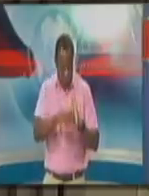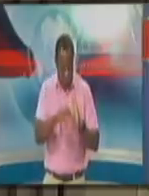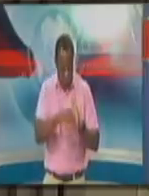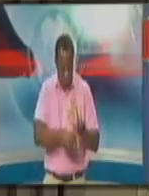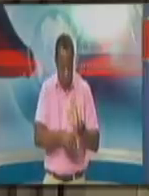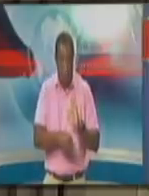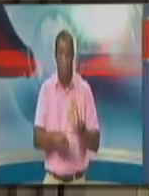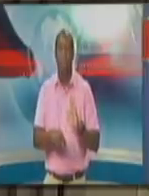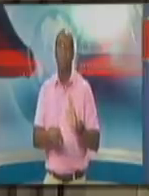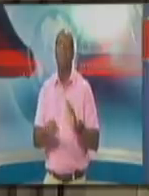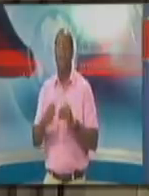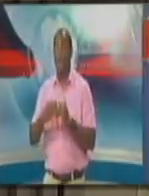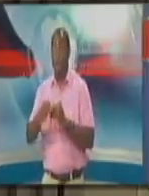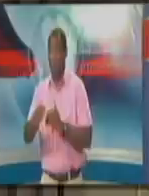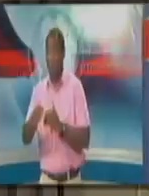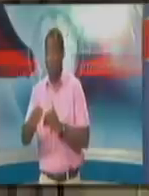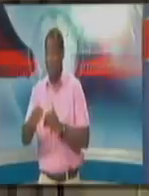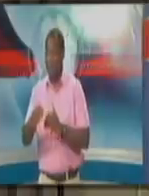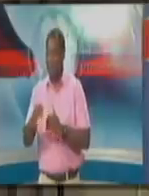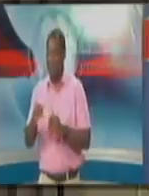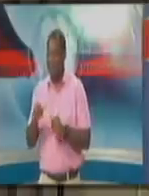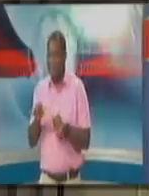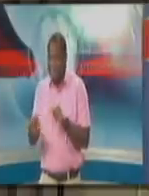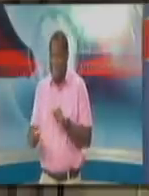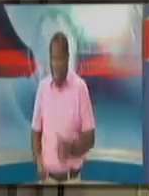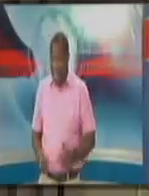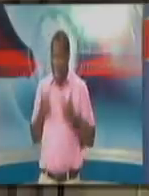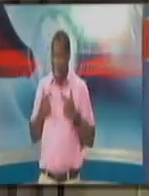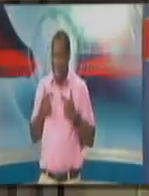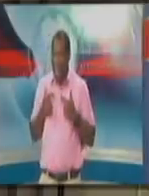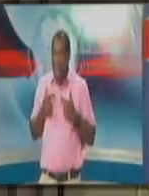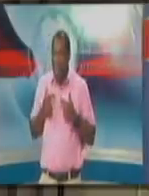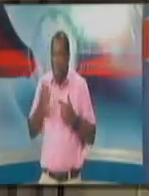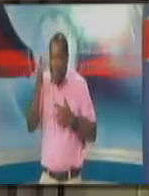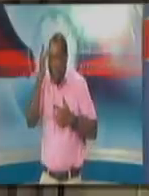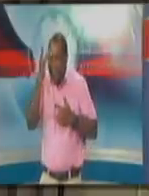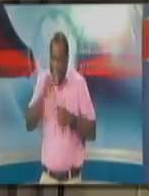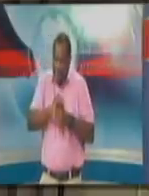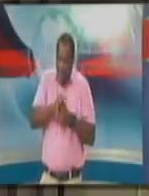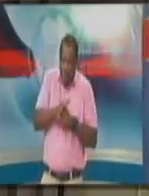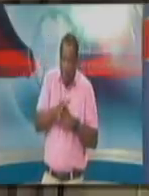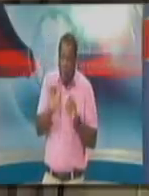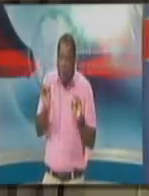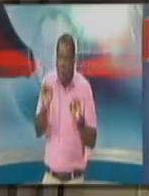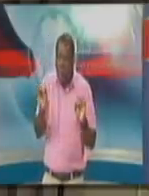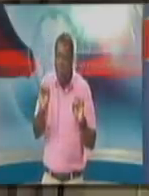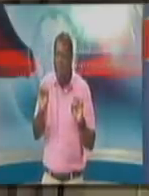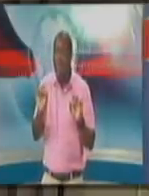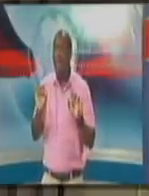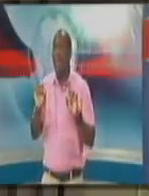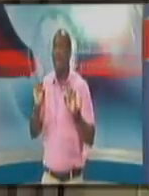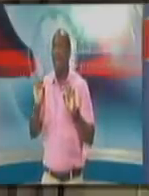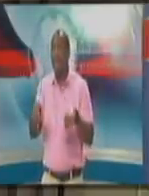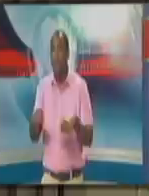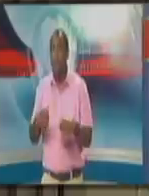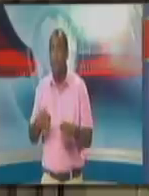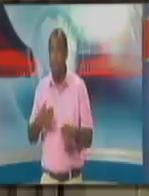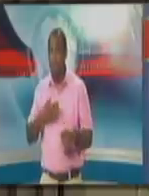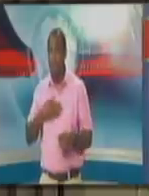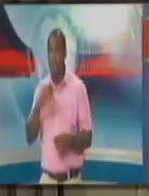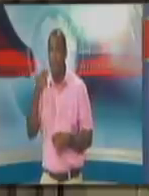to see your grandchildren? And those are the choices we have. I prefer to be alive